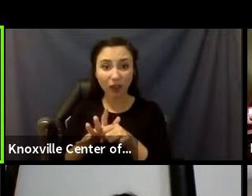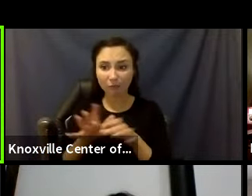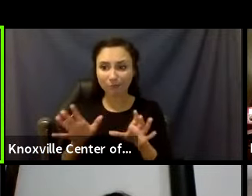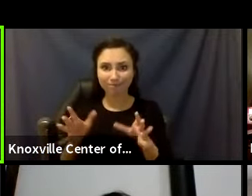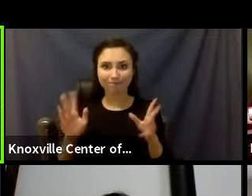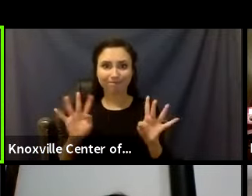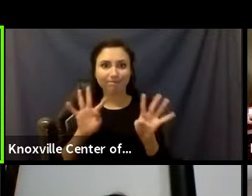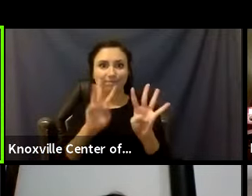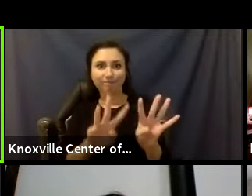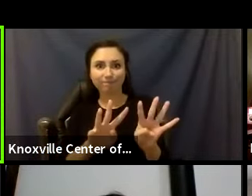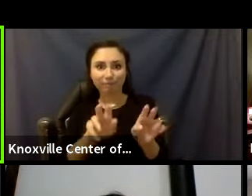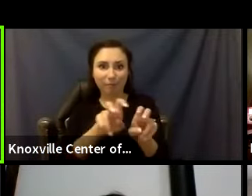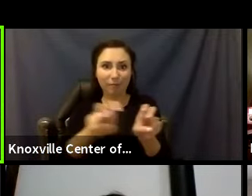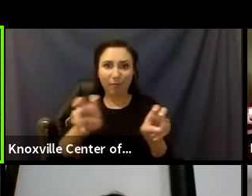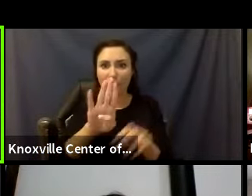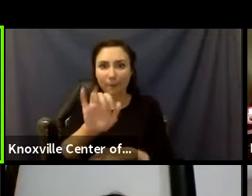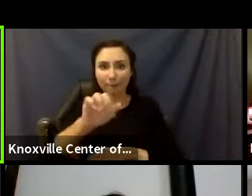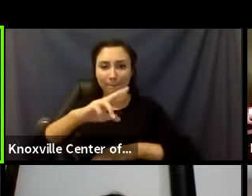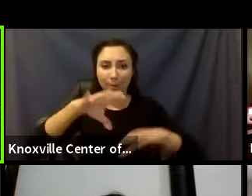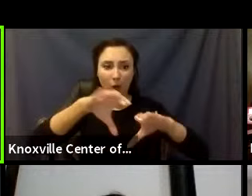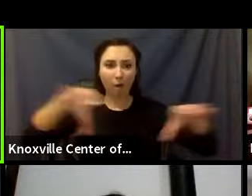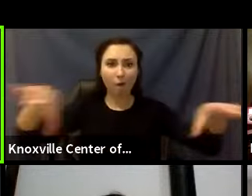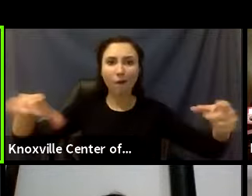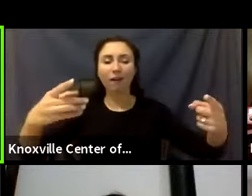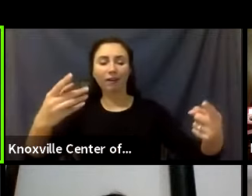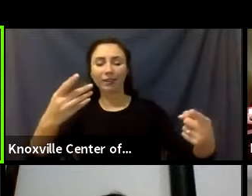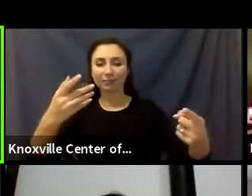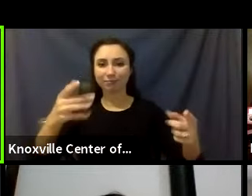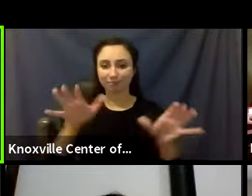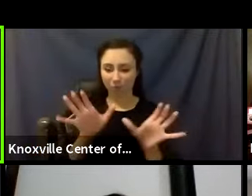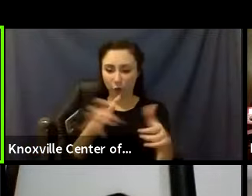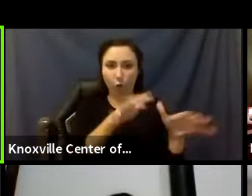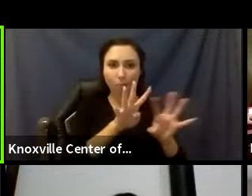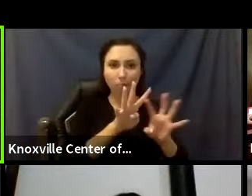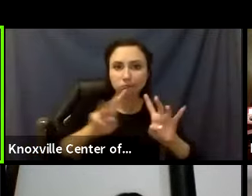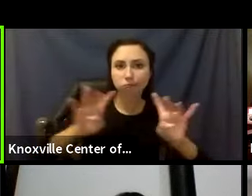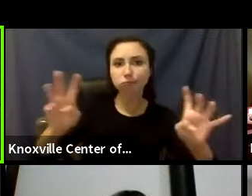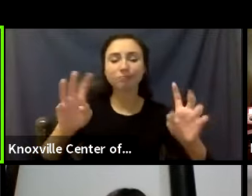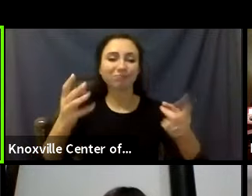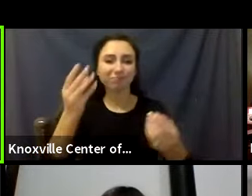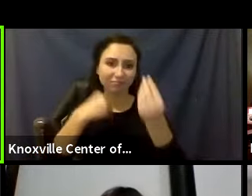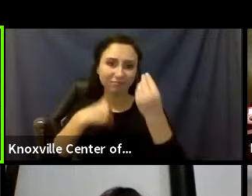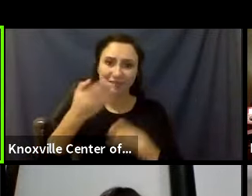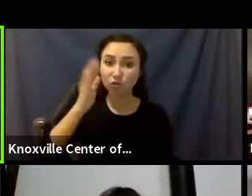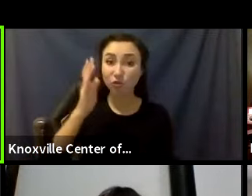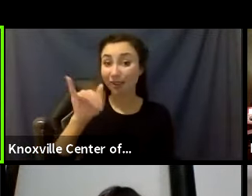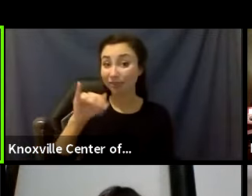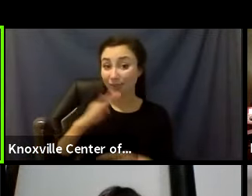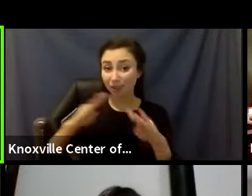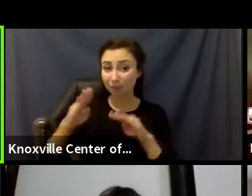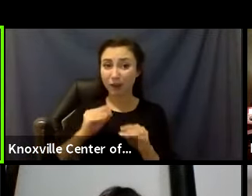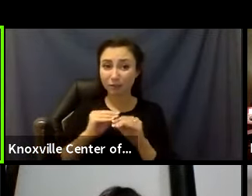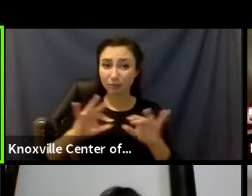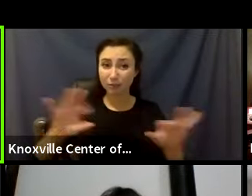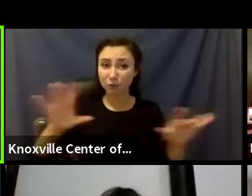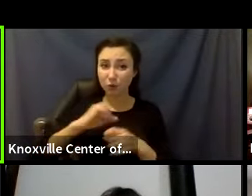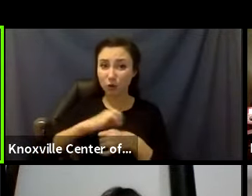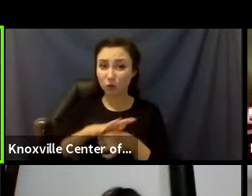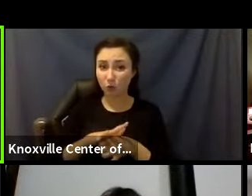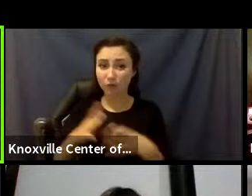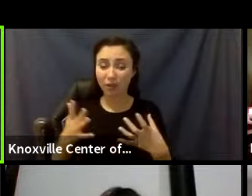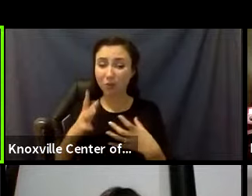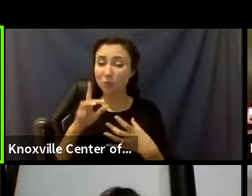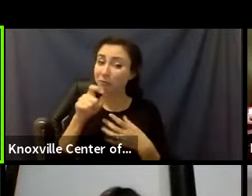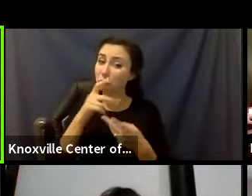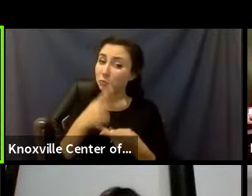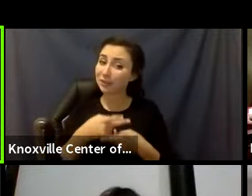groups and eat and drink, and those are the behaviors that spread COVID. So I think we have to be cautious about